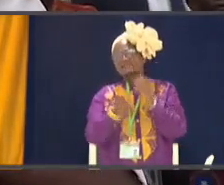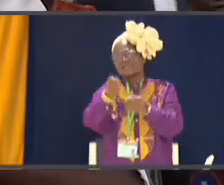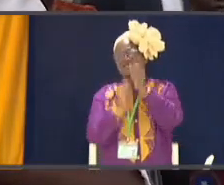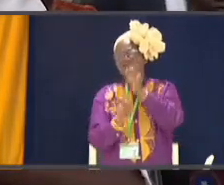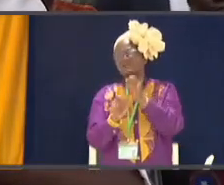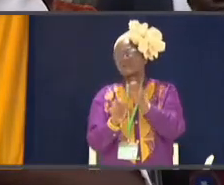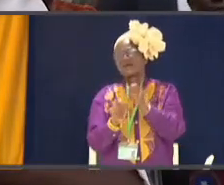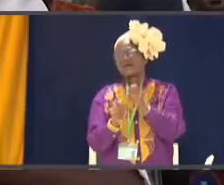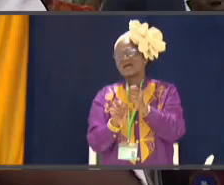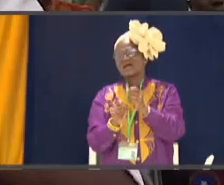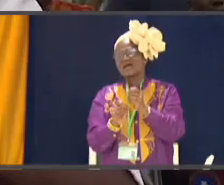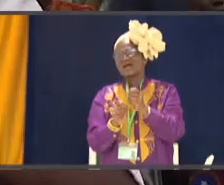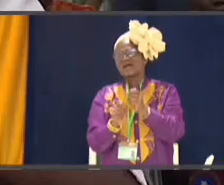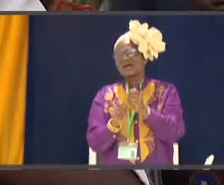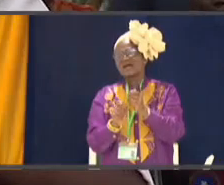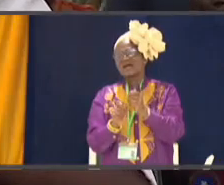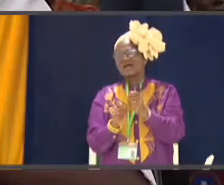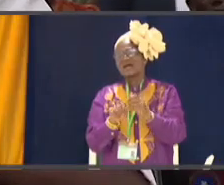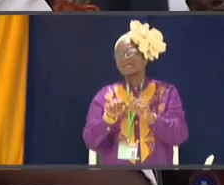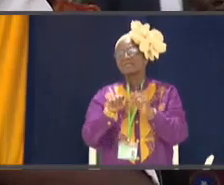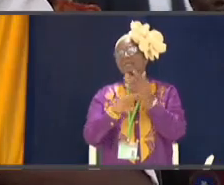Thank you, Father.